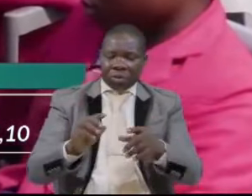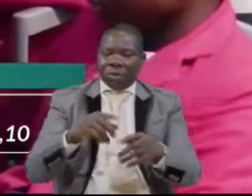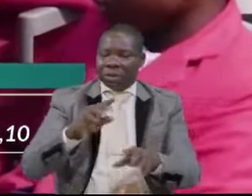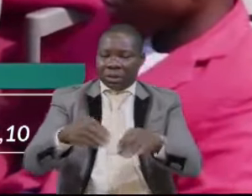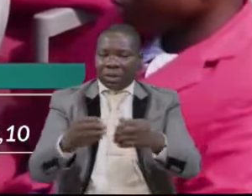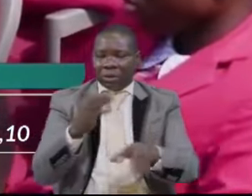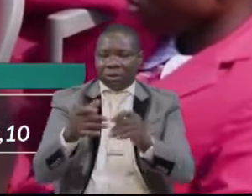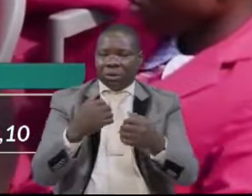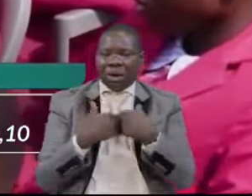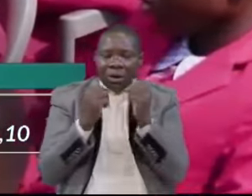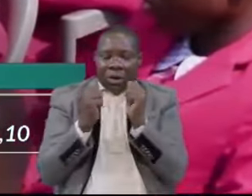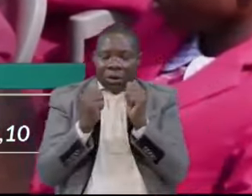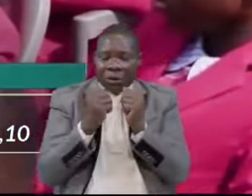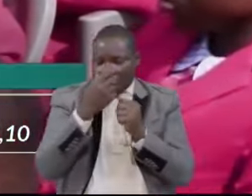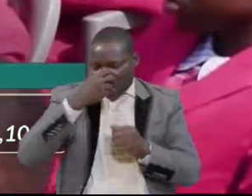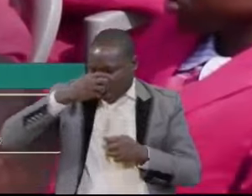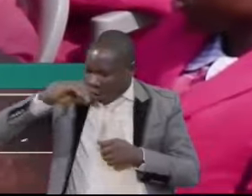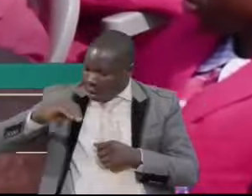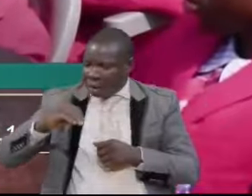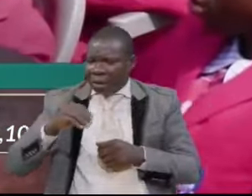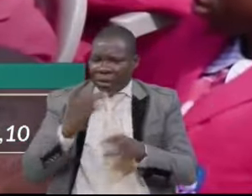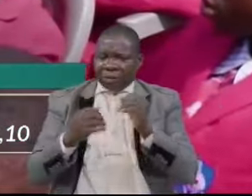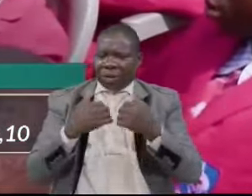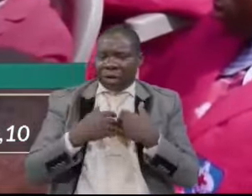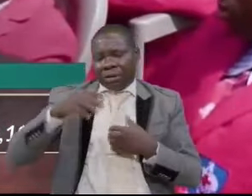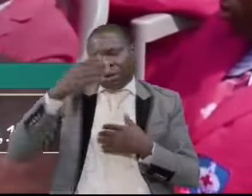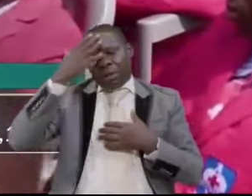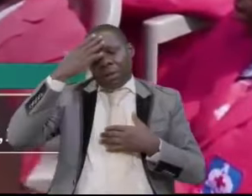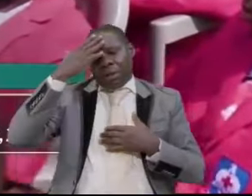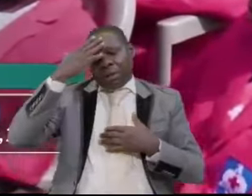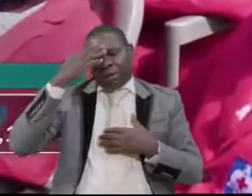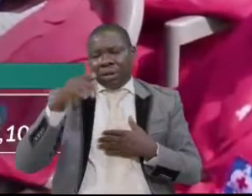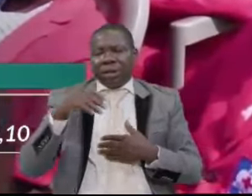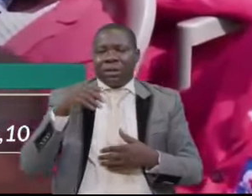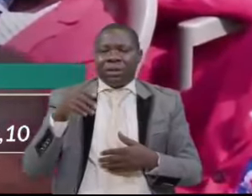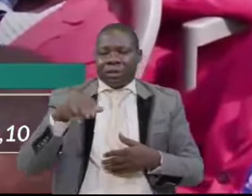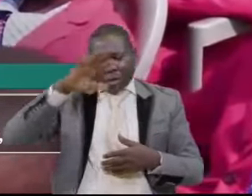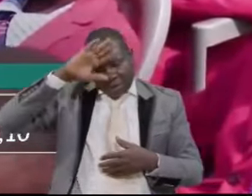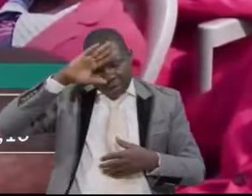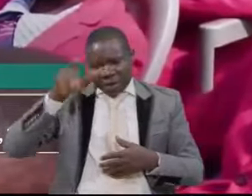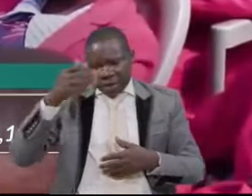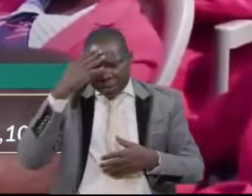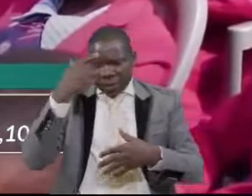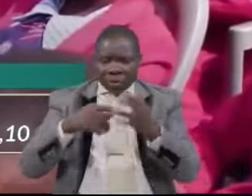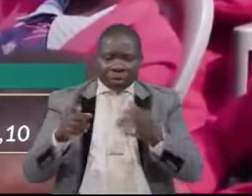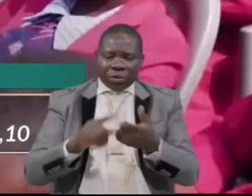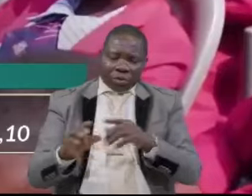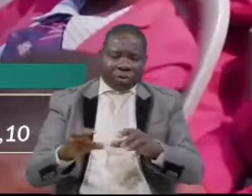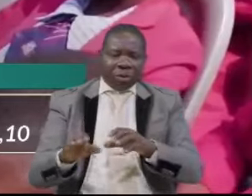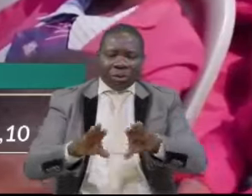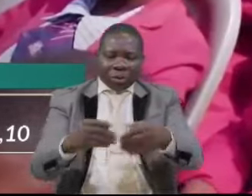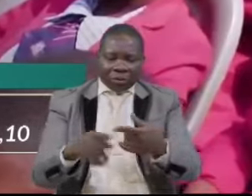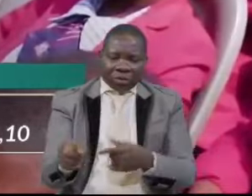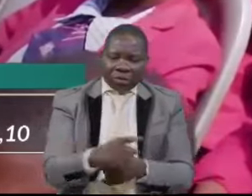have a fever, if you have typhoid, if you have malaria, they know this, what they always prescribe. A new product